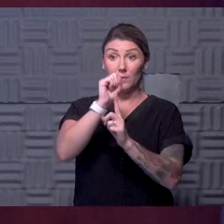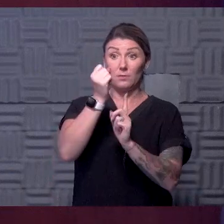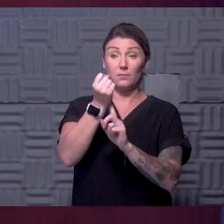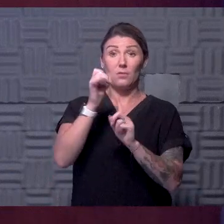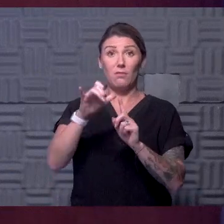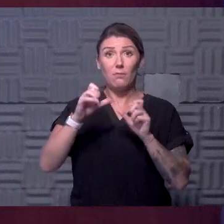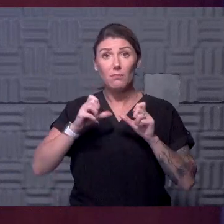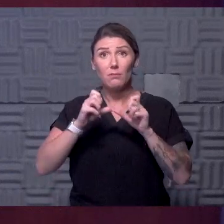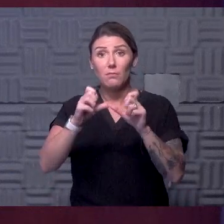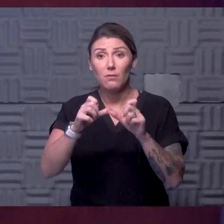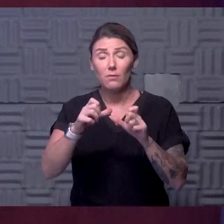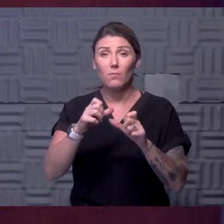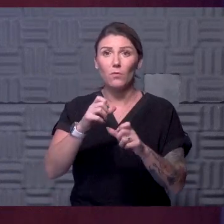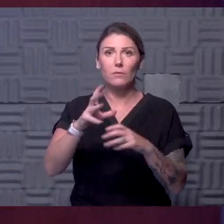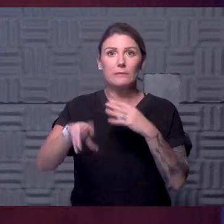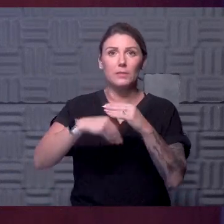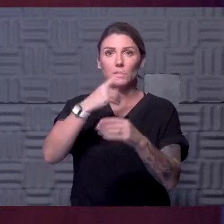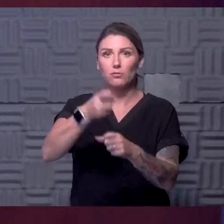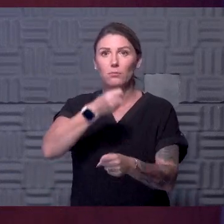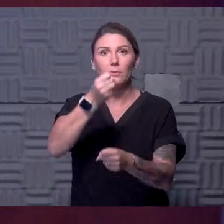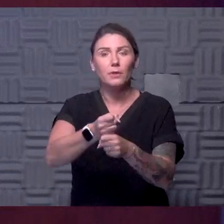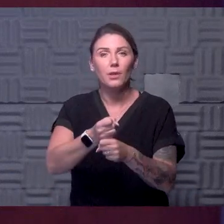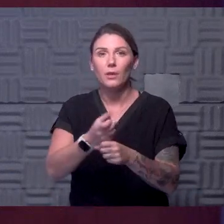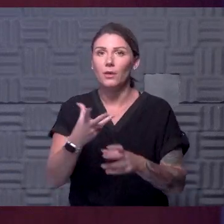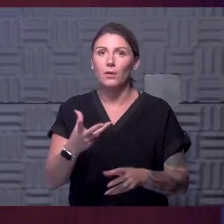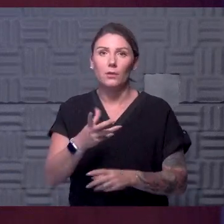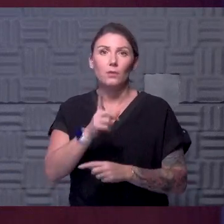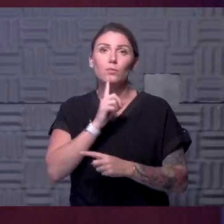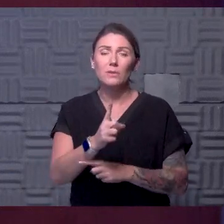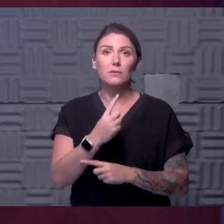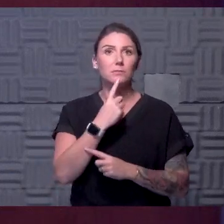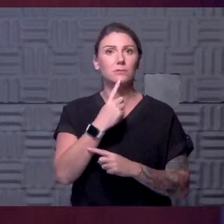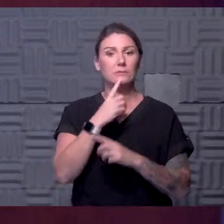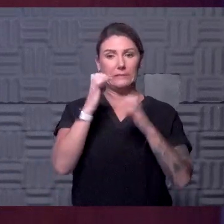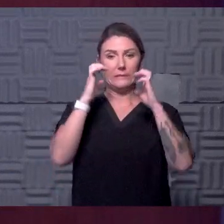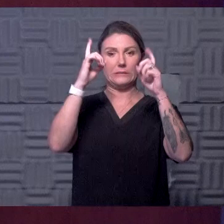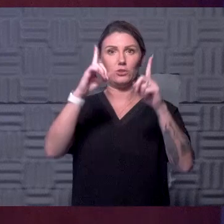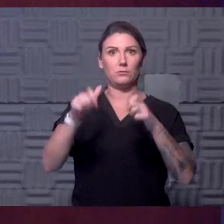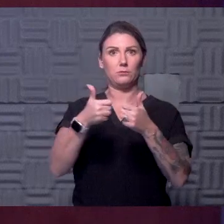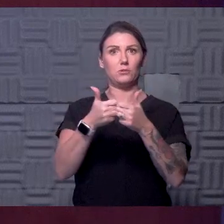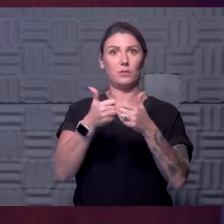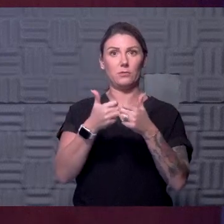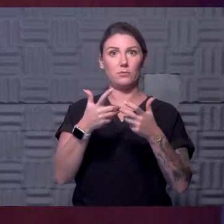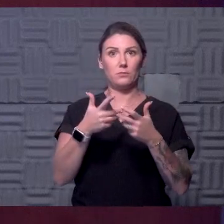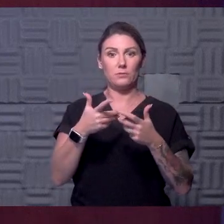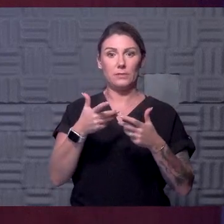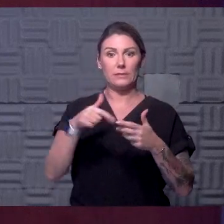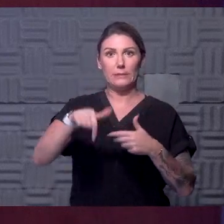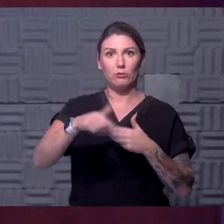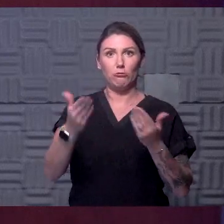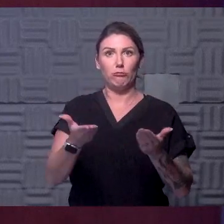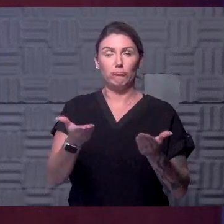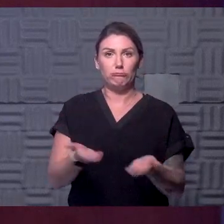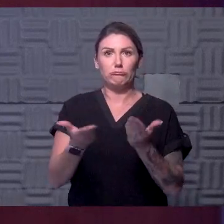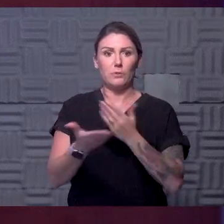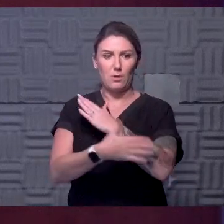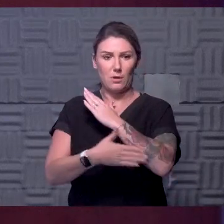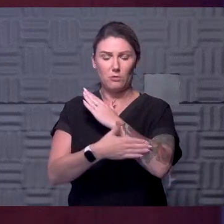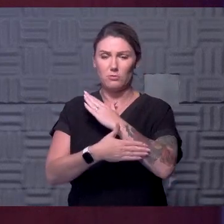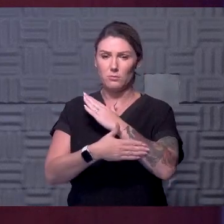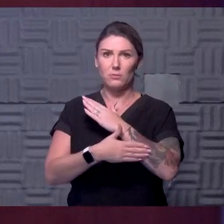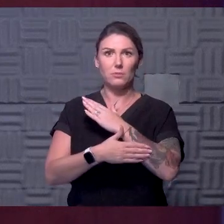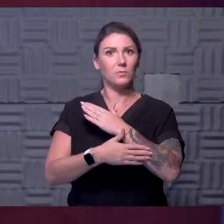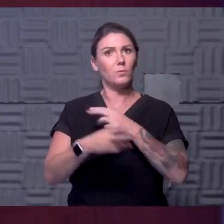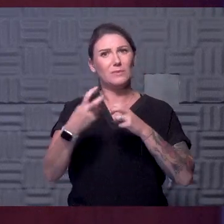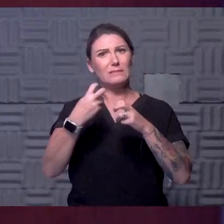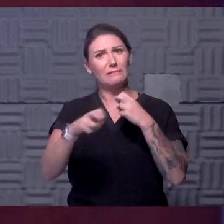that continues for another year, we have some really serious educational challenges in this country that are going to be incredibly difficult to get